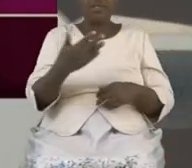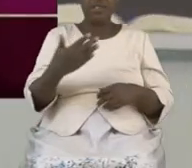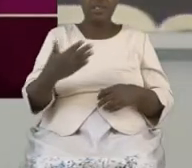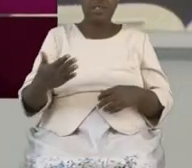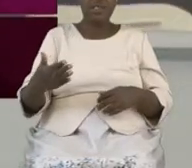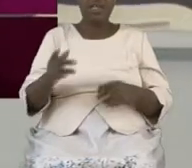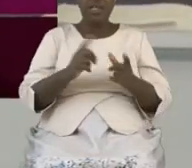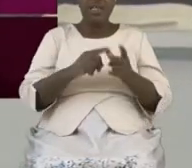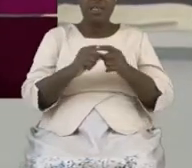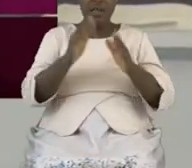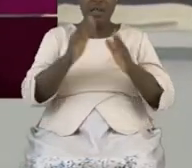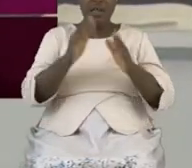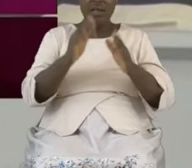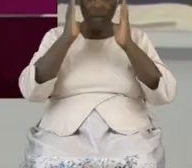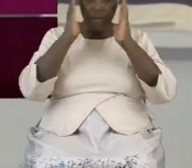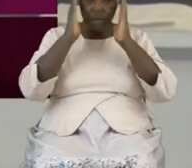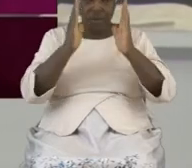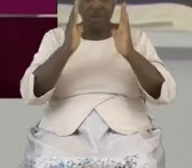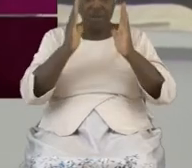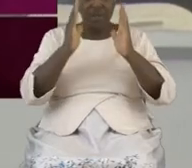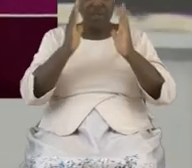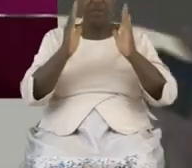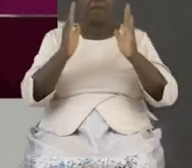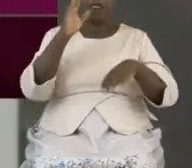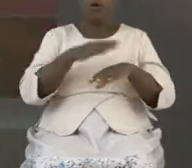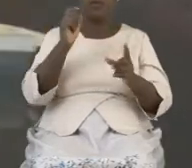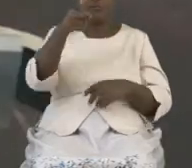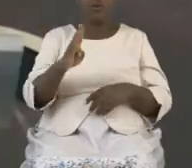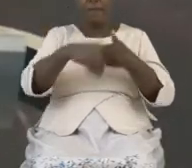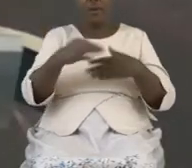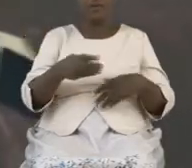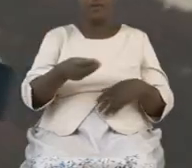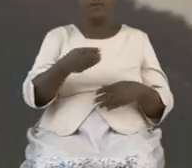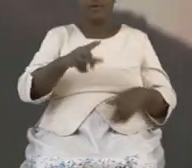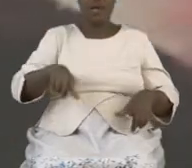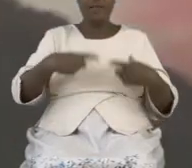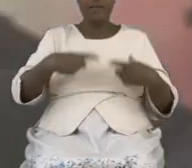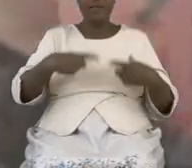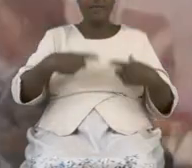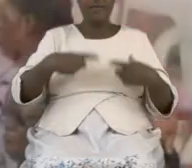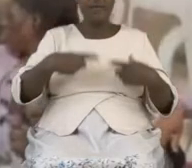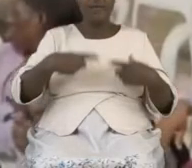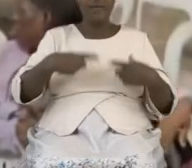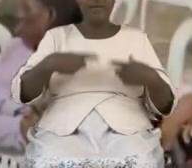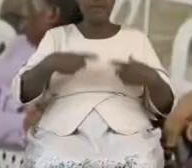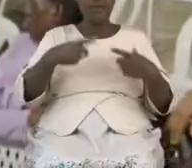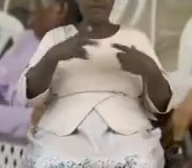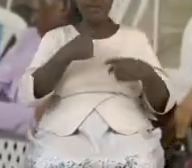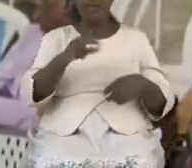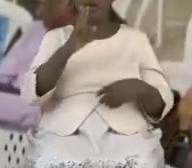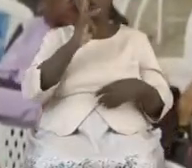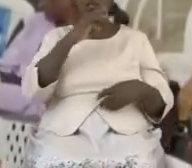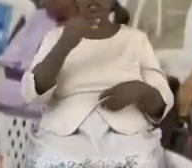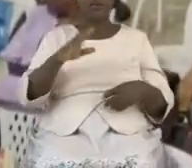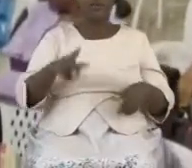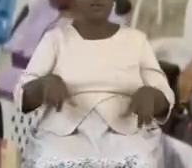of God, the bread of life, and the water of life, so that our, for the